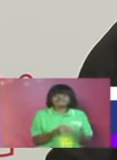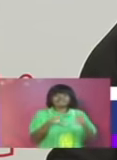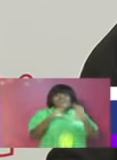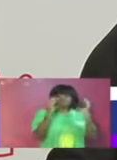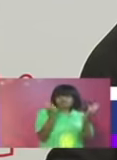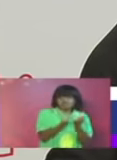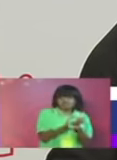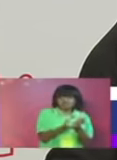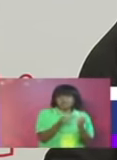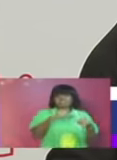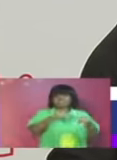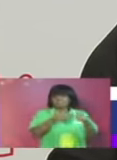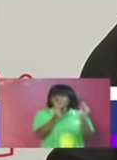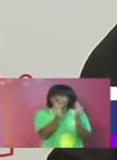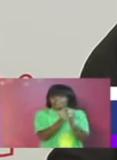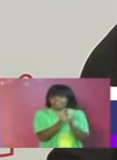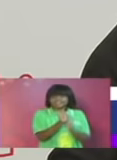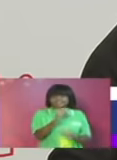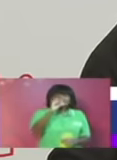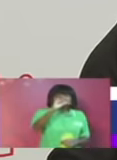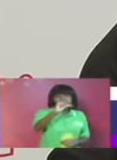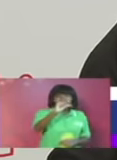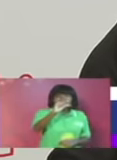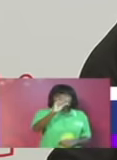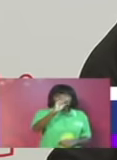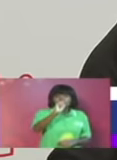Media Limited this morning.